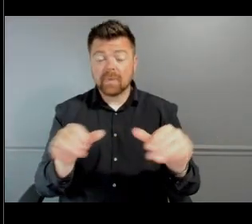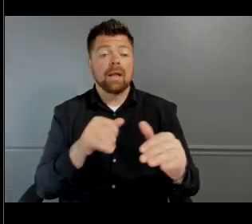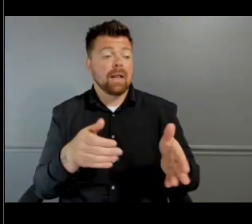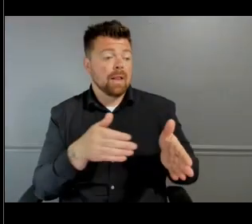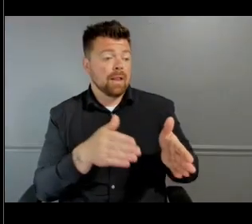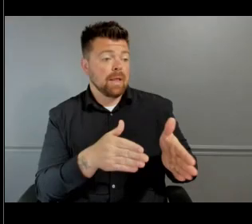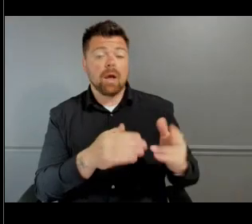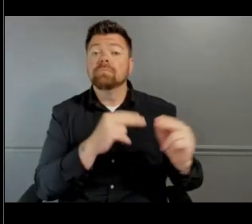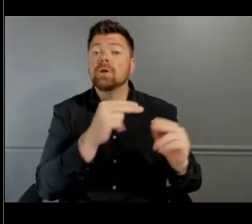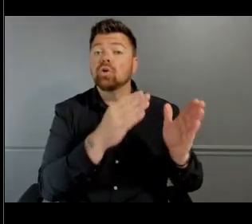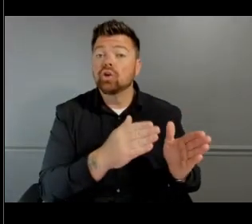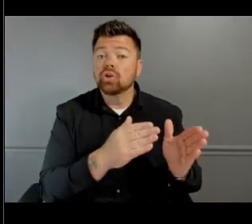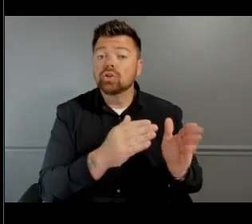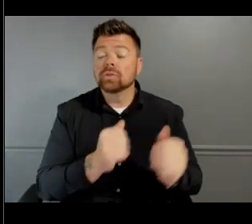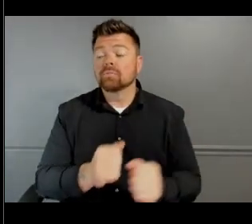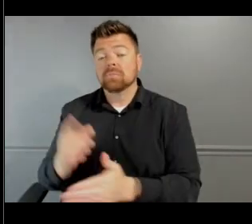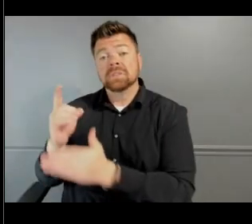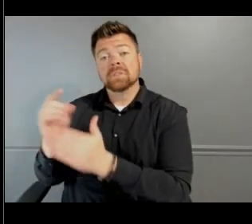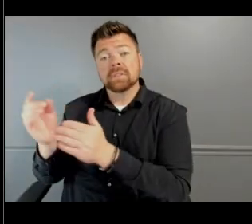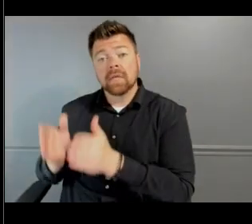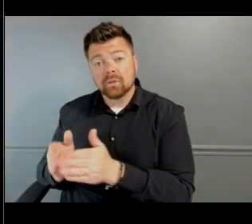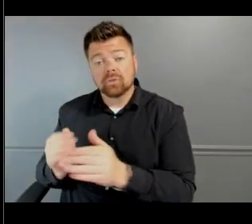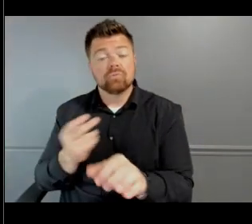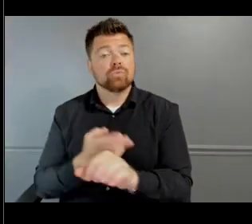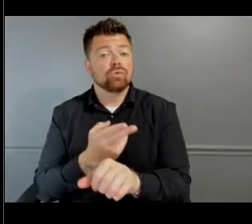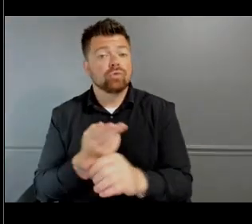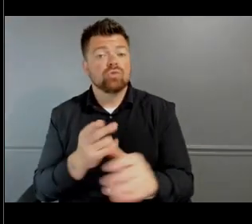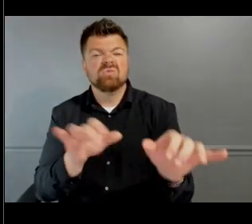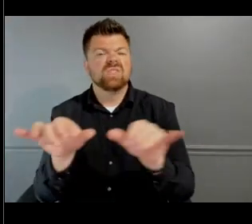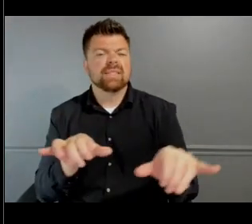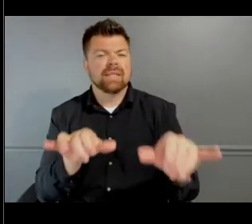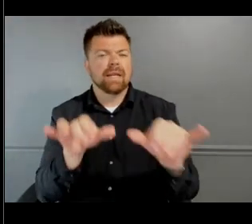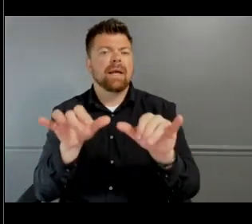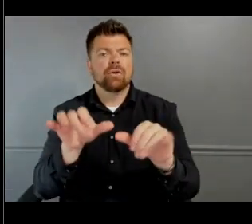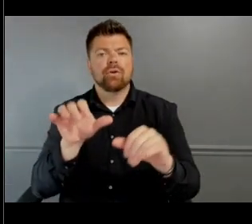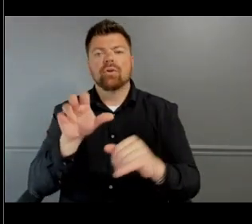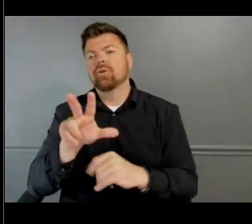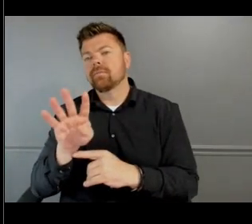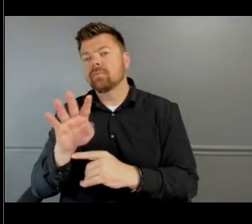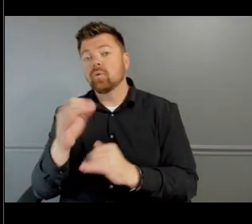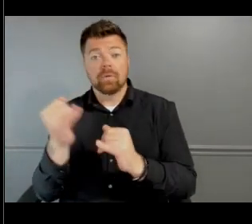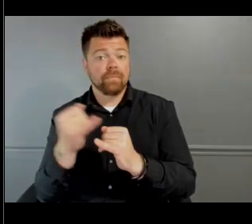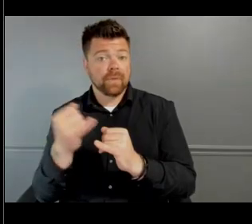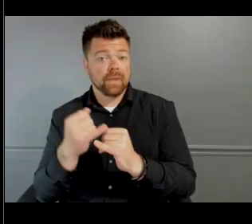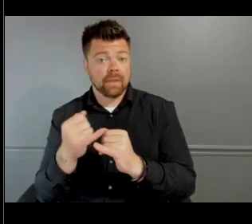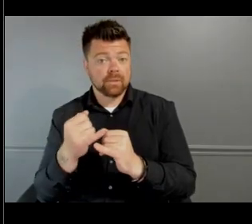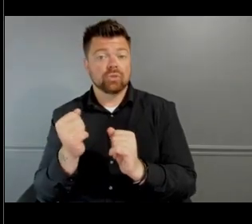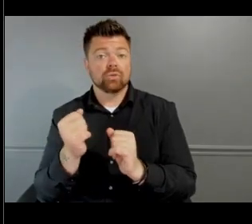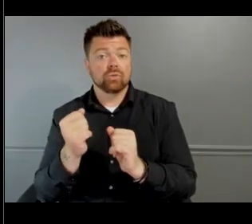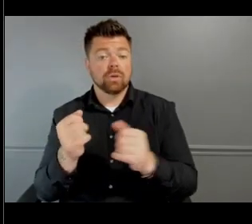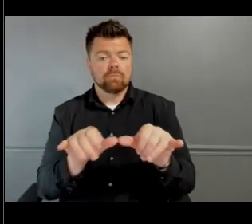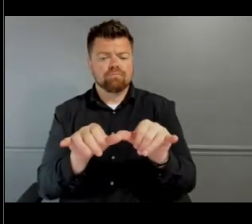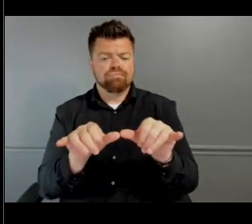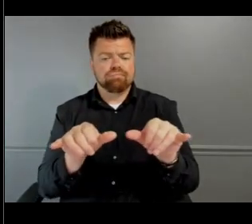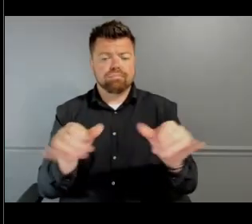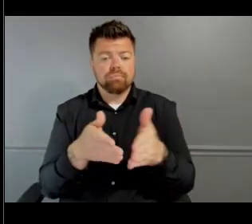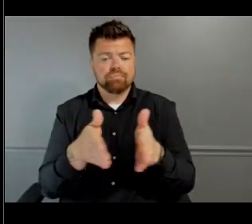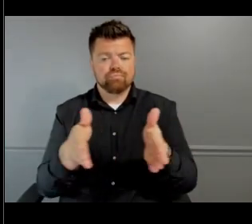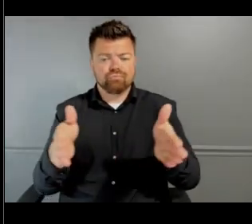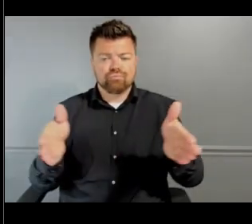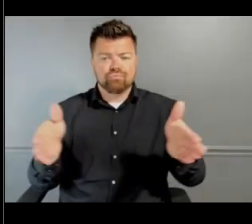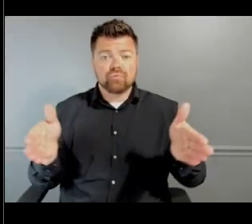and designers to use standard 34-inch wide doors,